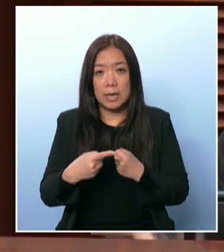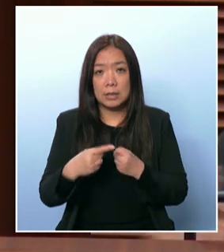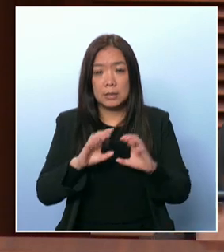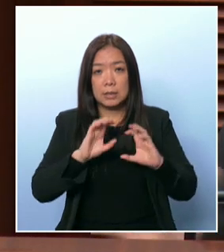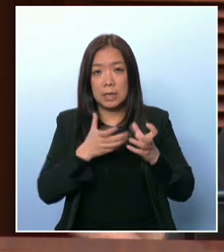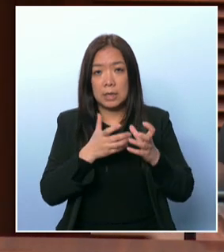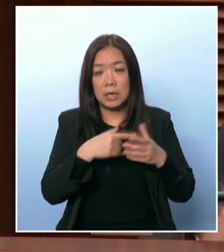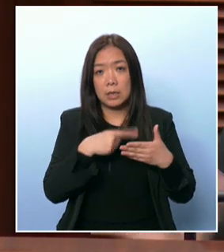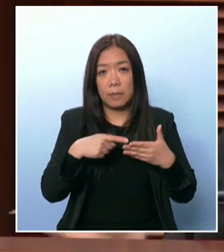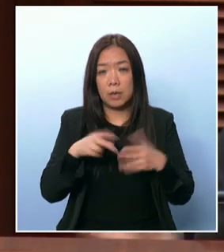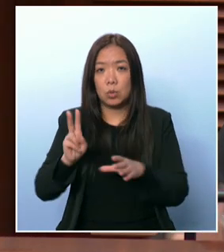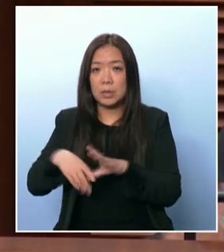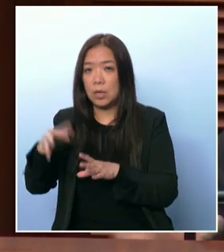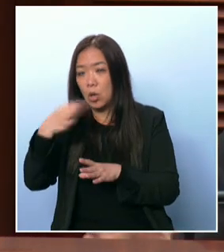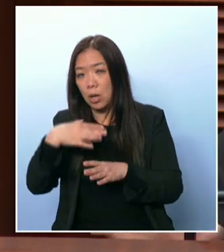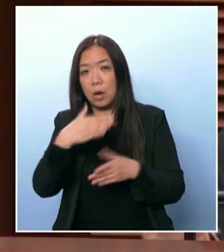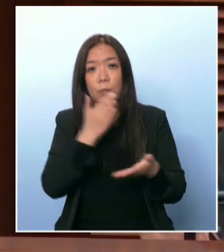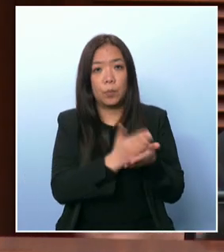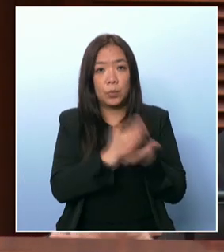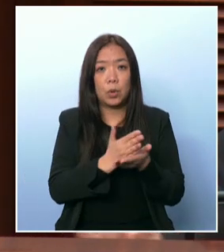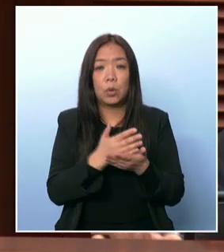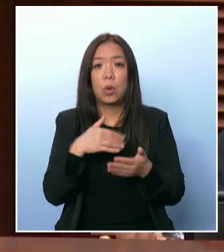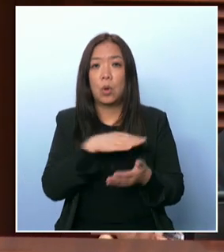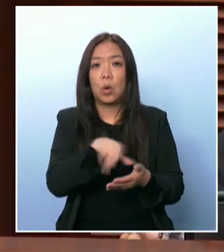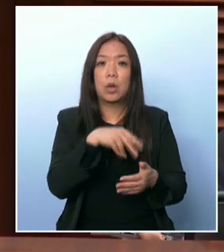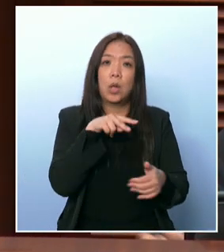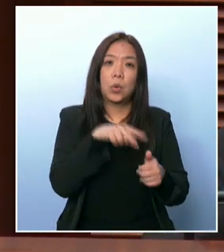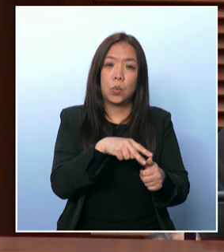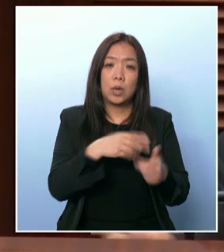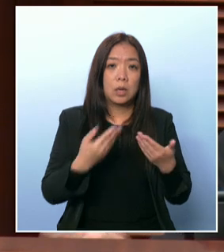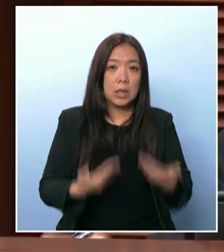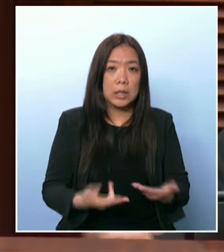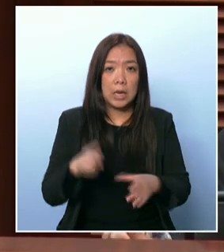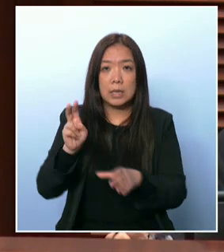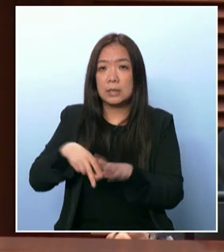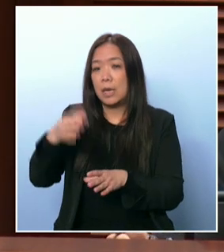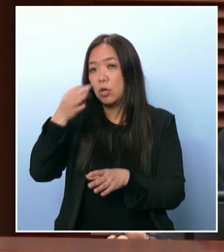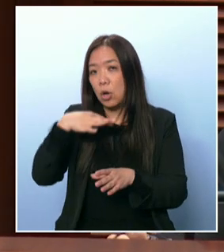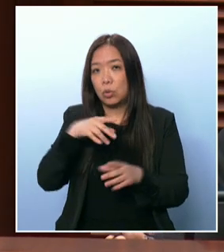have a primary evaluation system for Chinese medicine, unlike Western medicine.